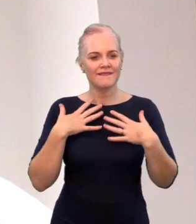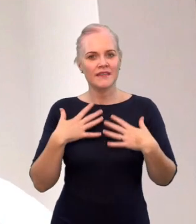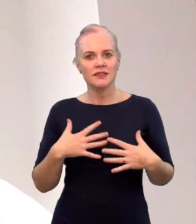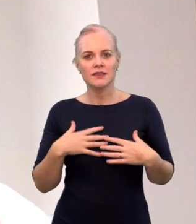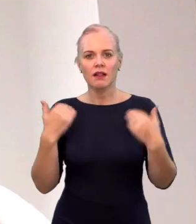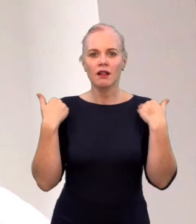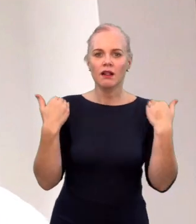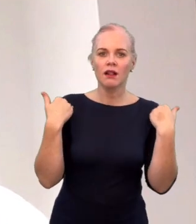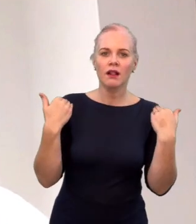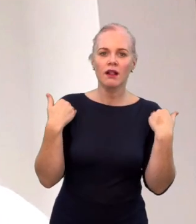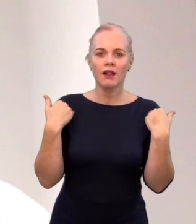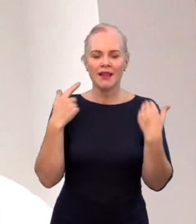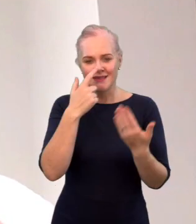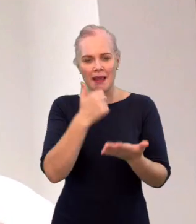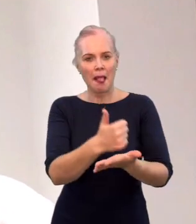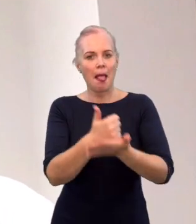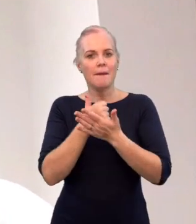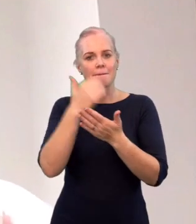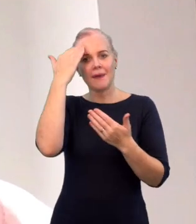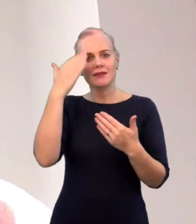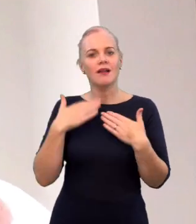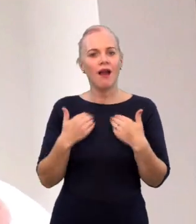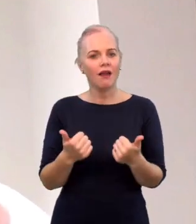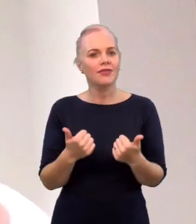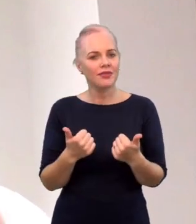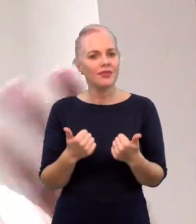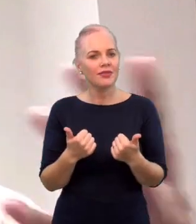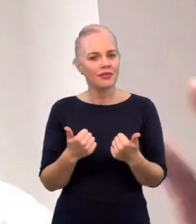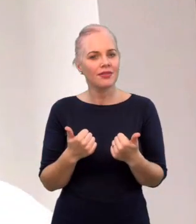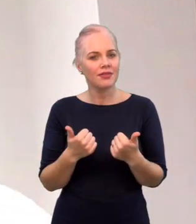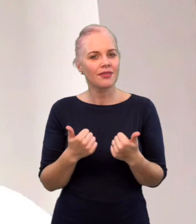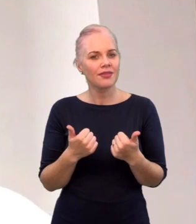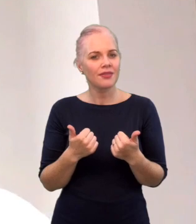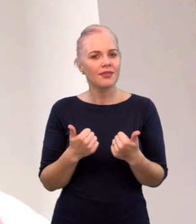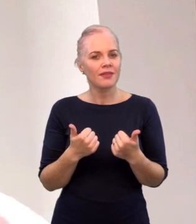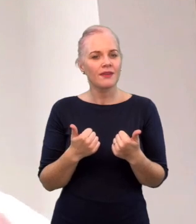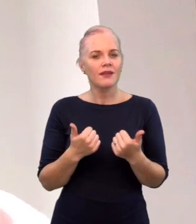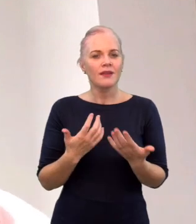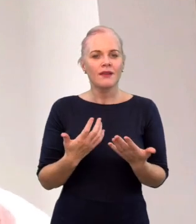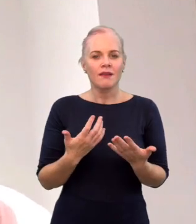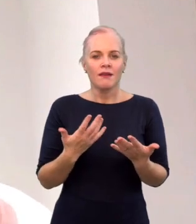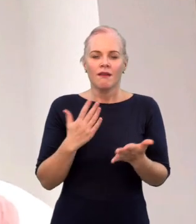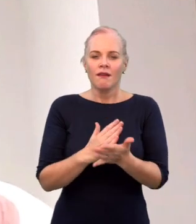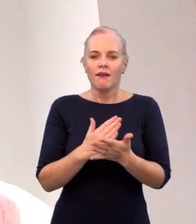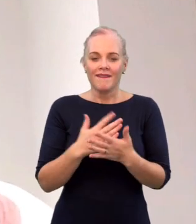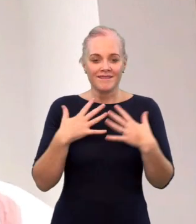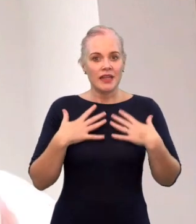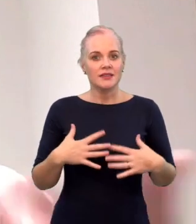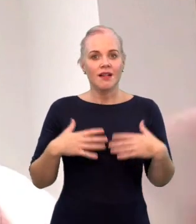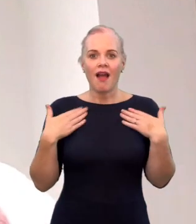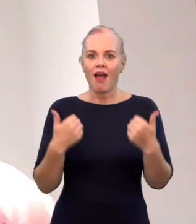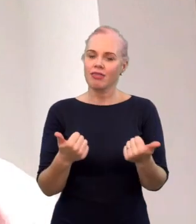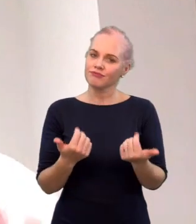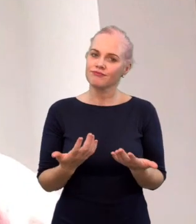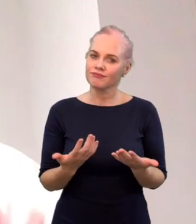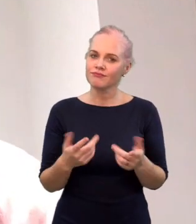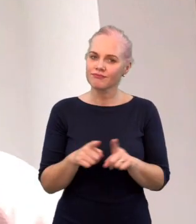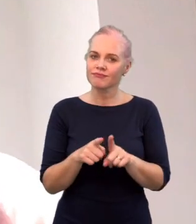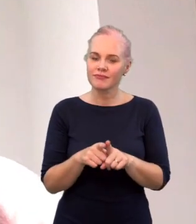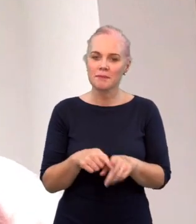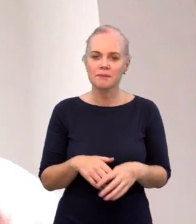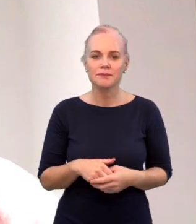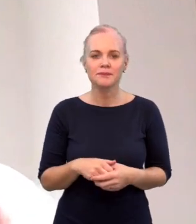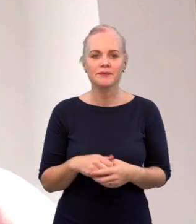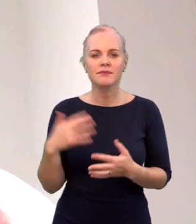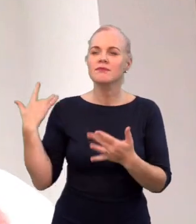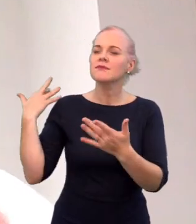advocate for how physical fitness can help you with your mental health, and obviously just your physical